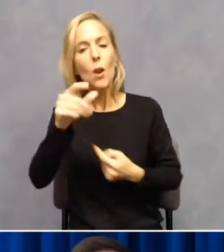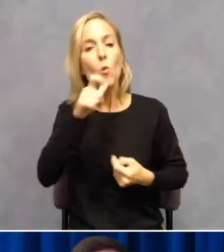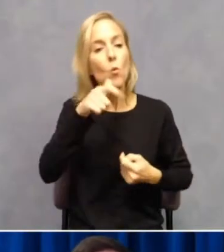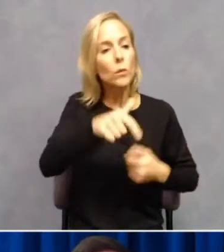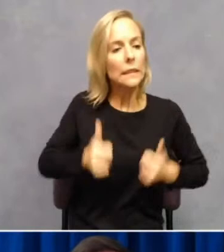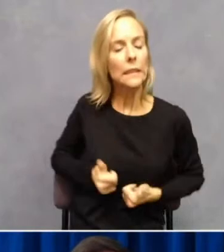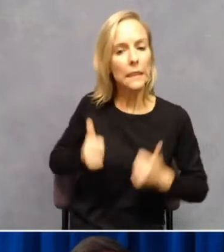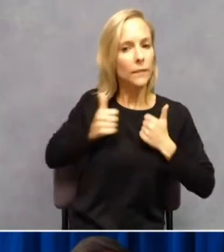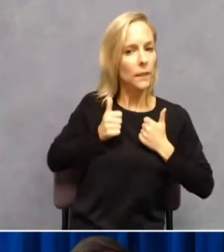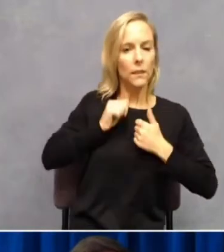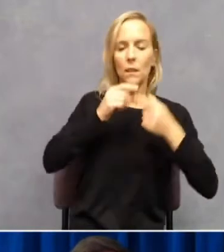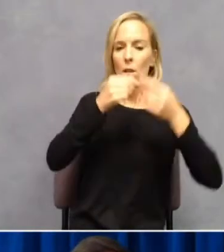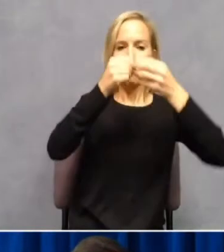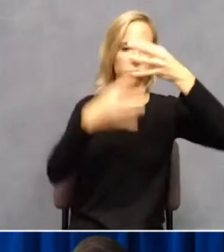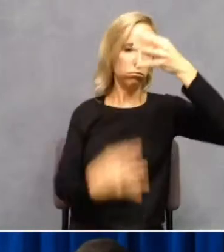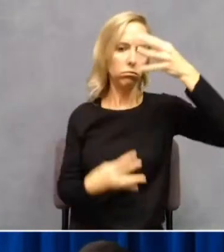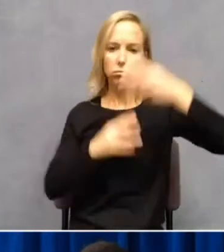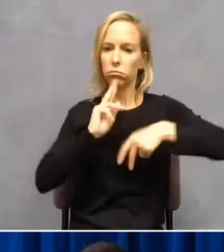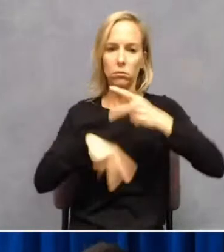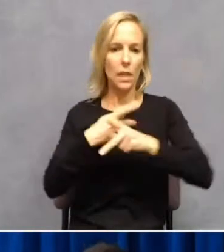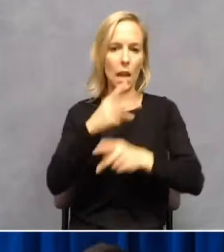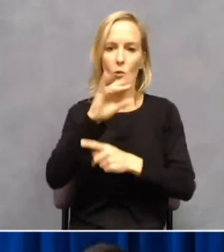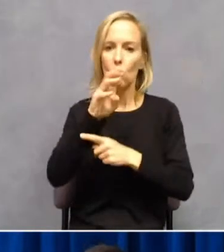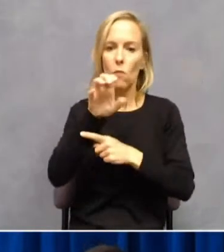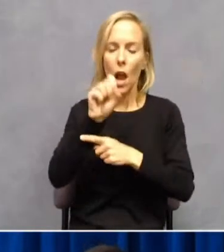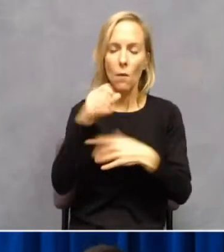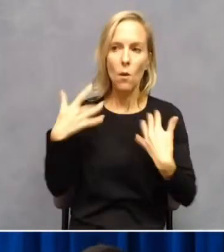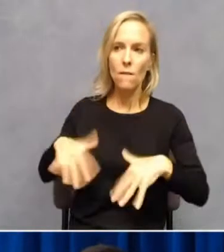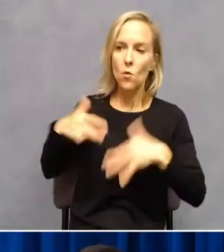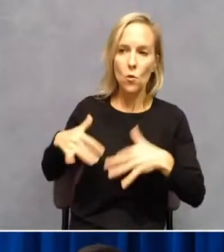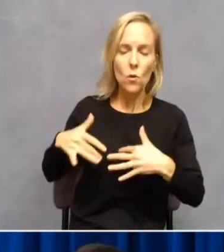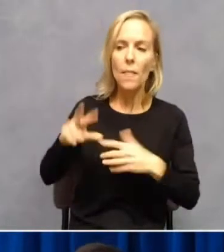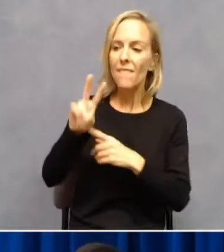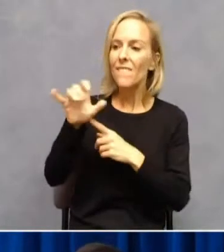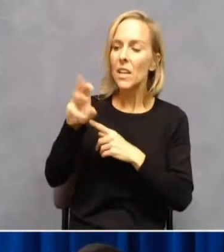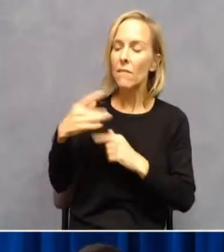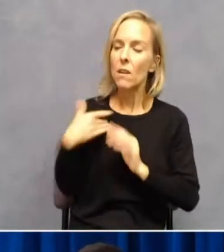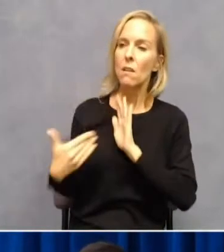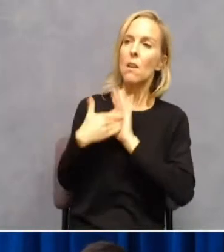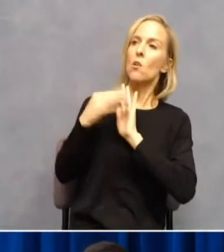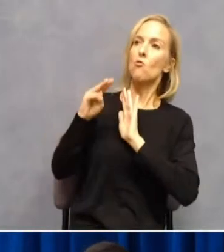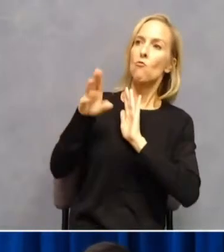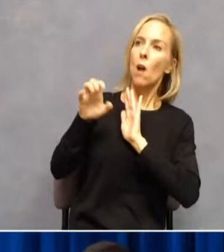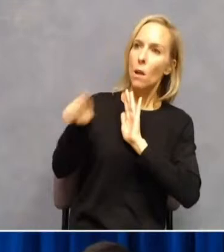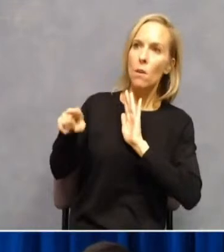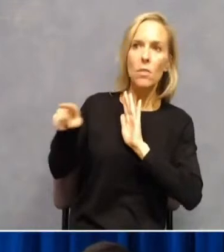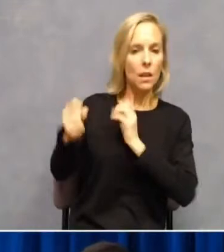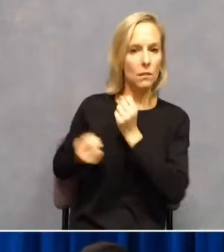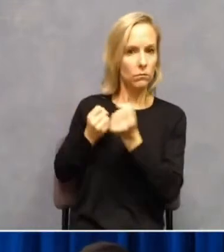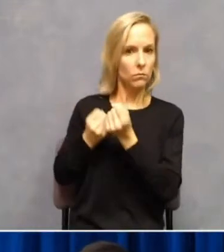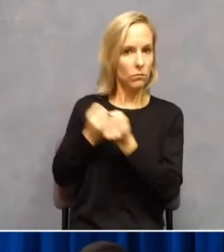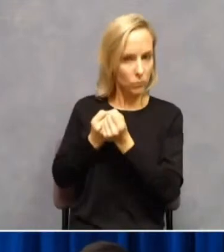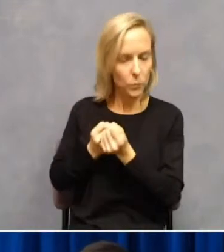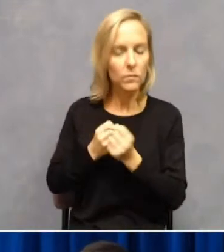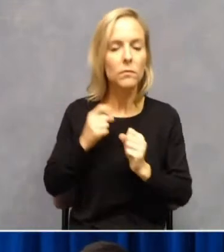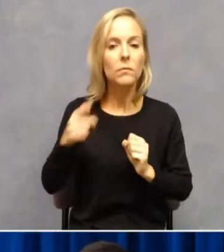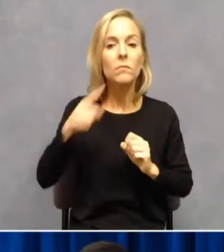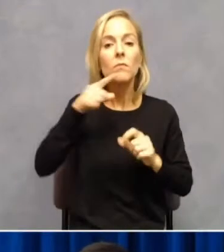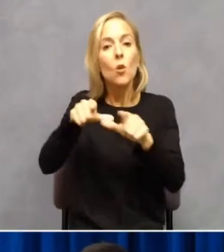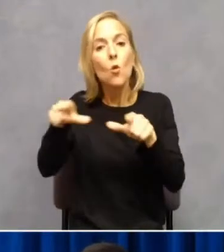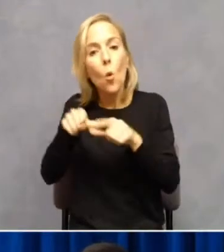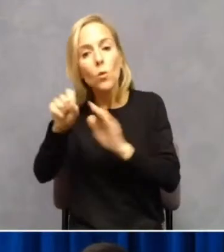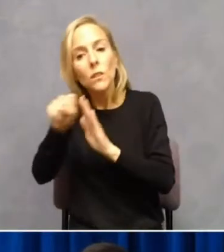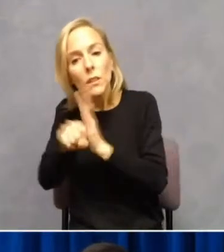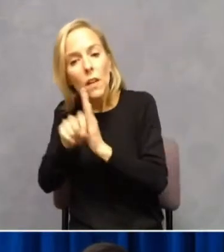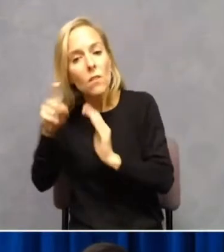they walk the path towards recovery. Programs awarded include state government agencies, local government entities such